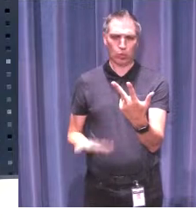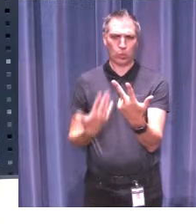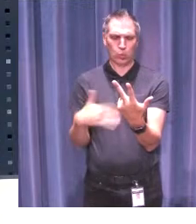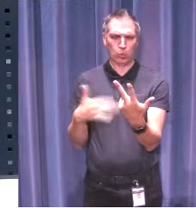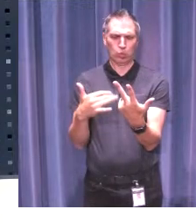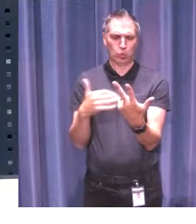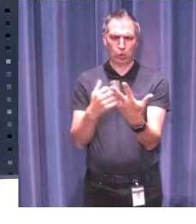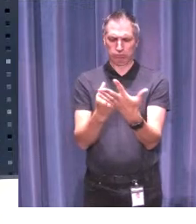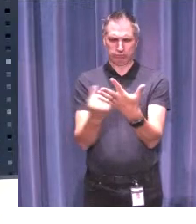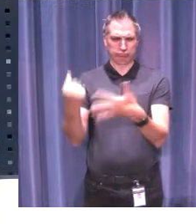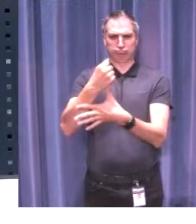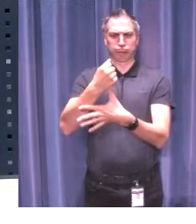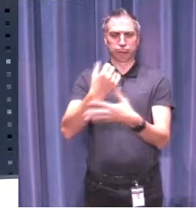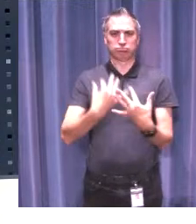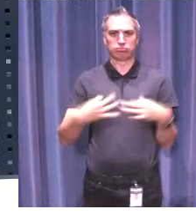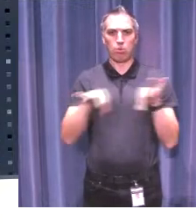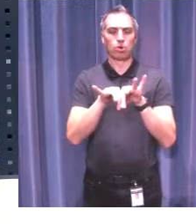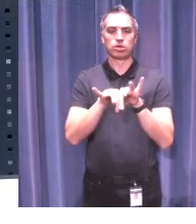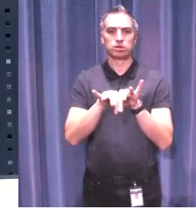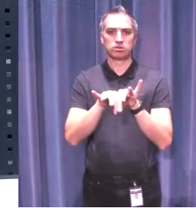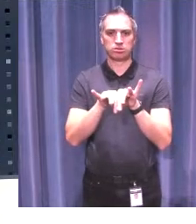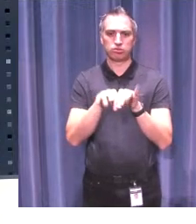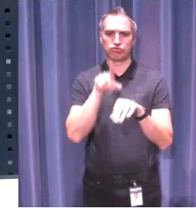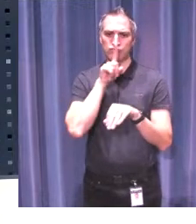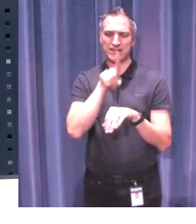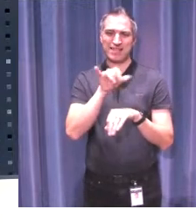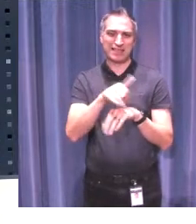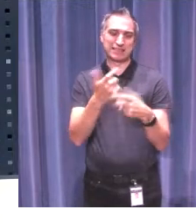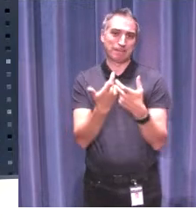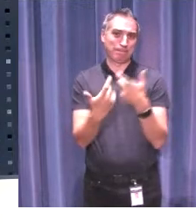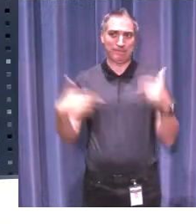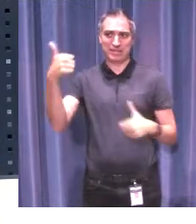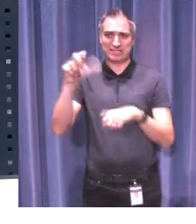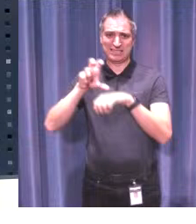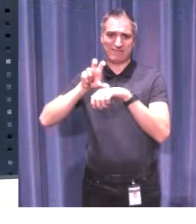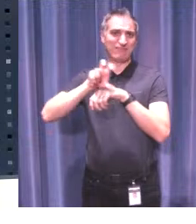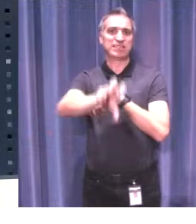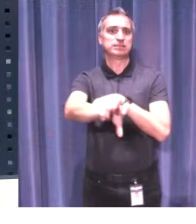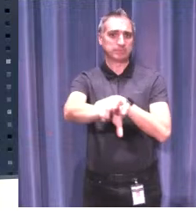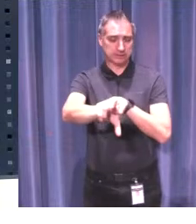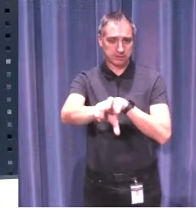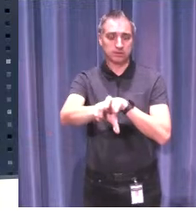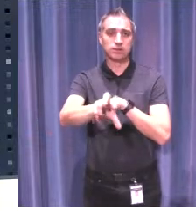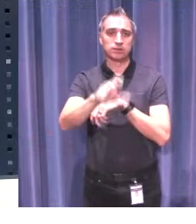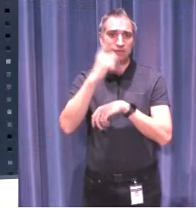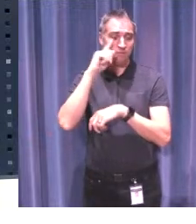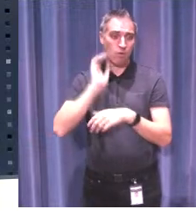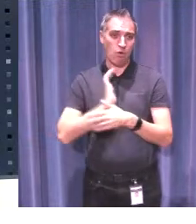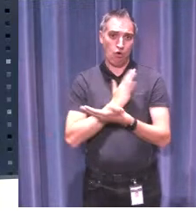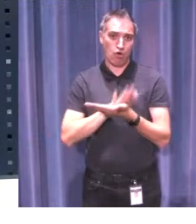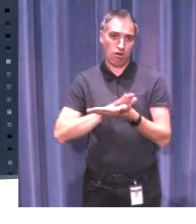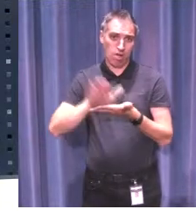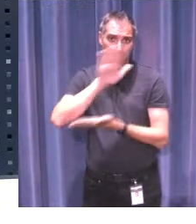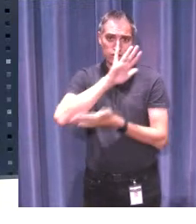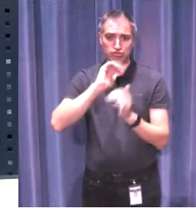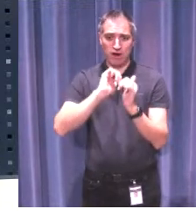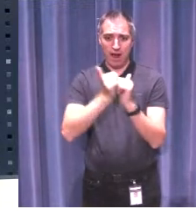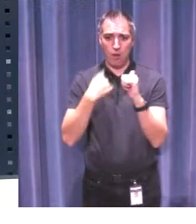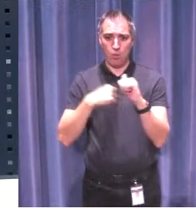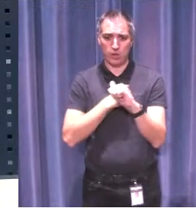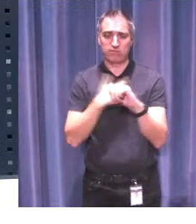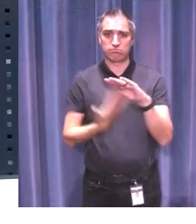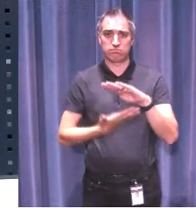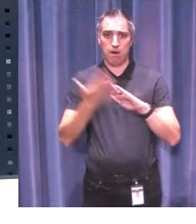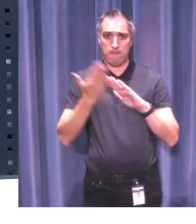paramount, as those really represent the biggest investment that the college makes when it comes to how it operates.